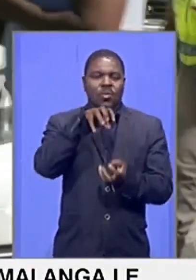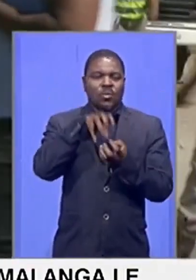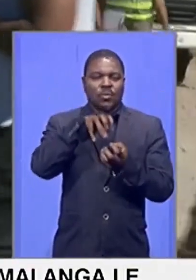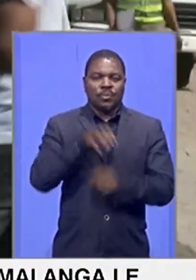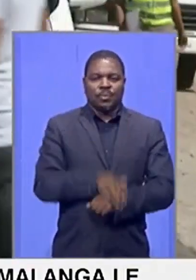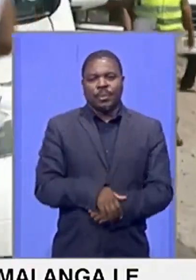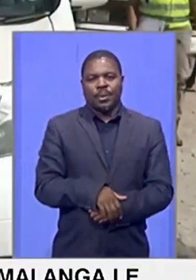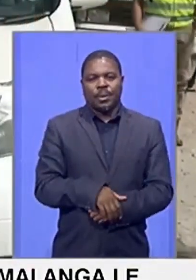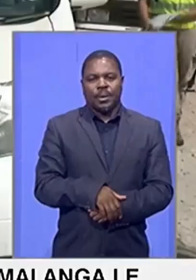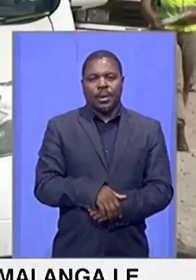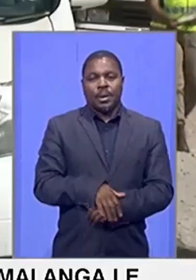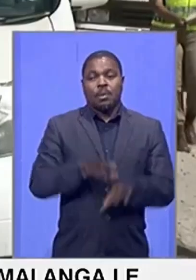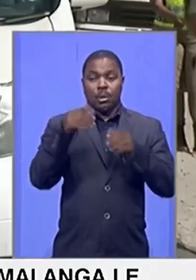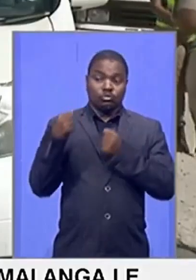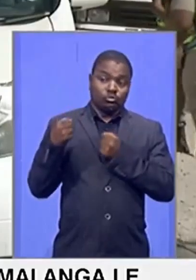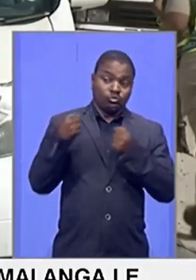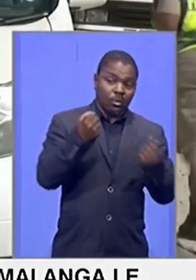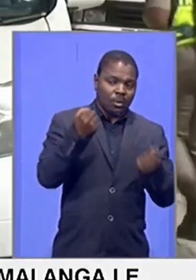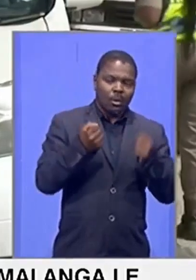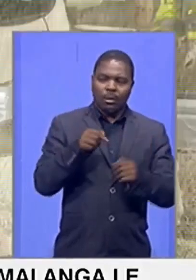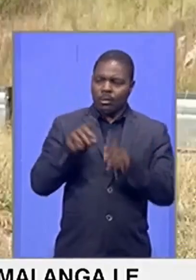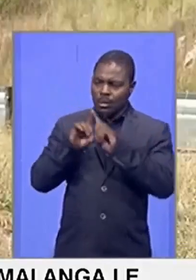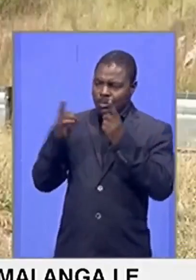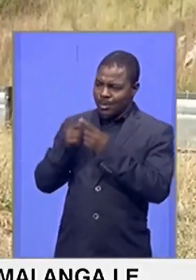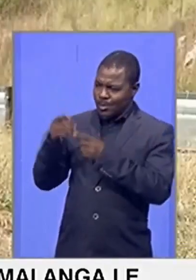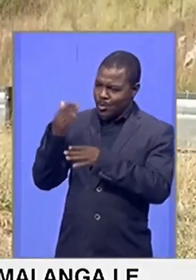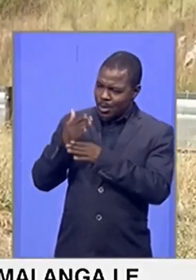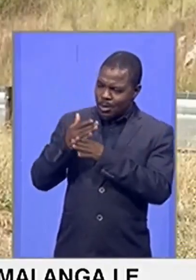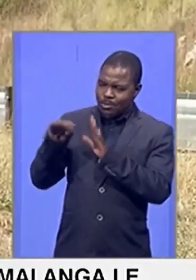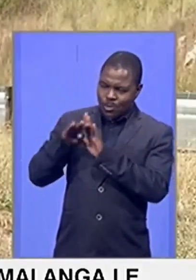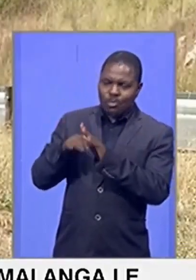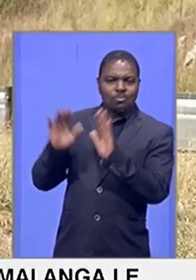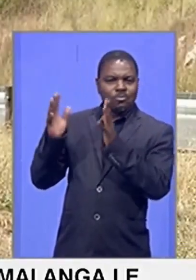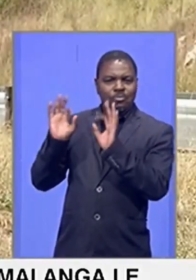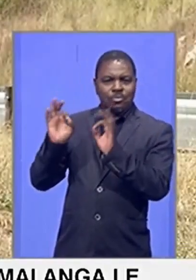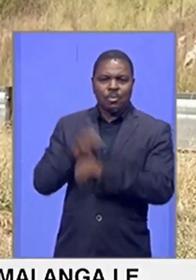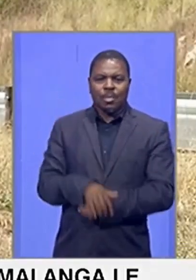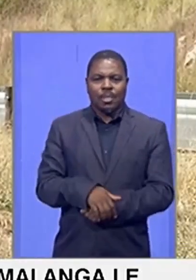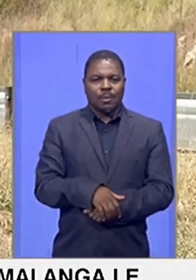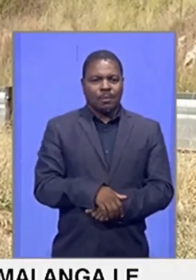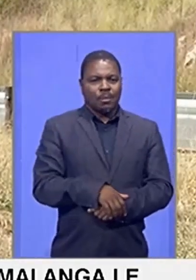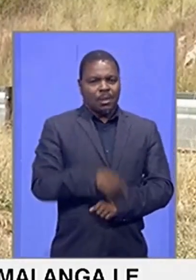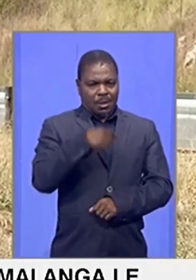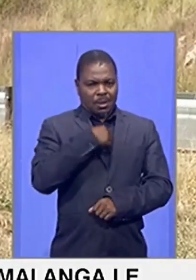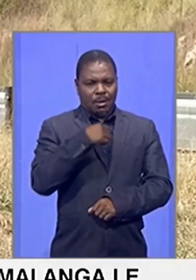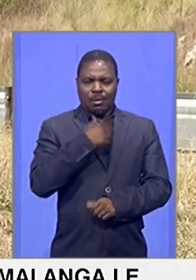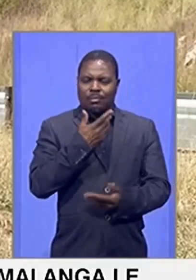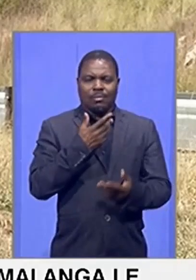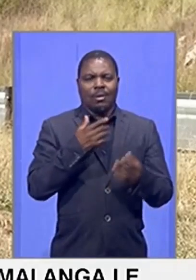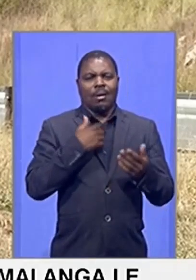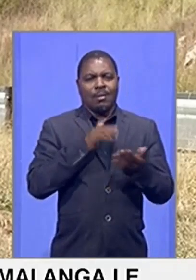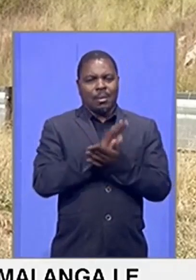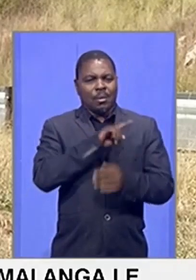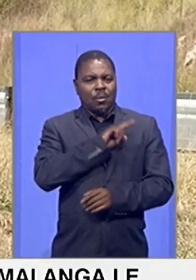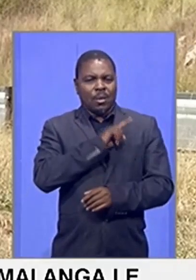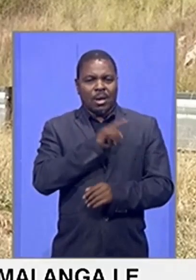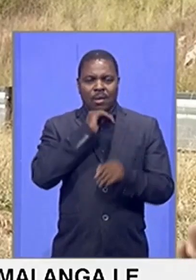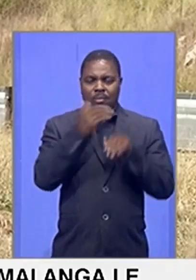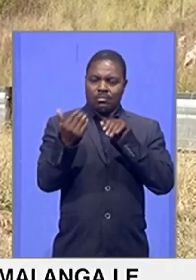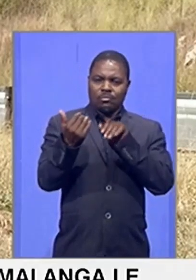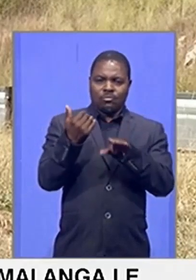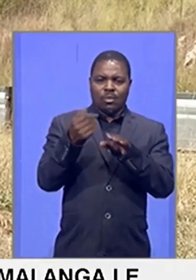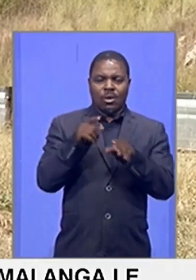Bakganni ba makoloi ba ananetse mohato ona wa Lefapha. Actually, I'm happy about everything. Yeah, because if there's a roadblock, they can